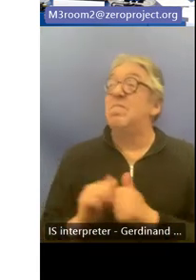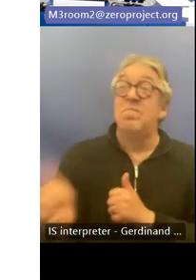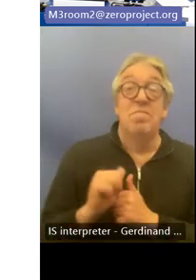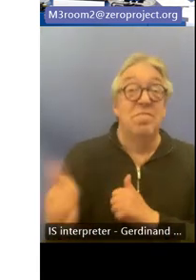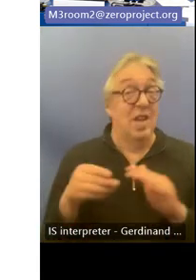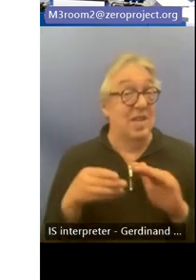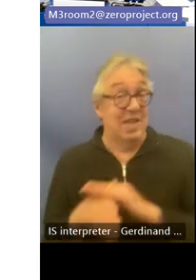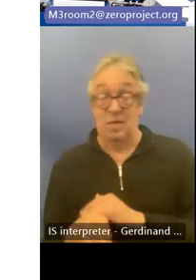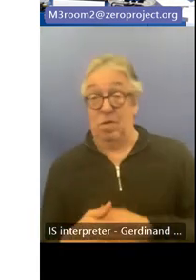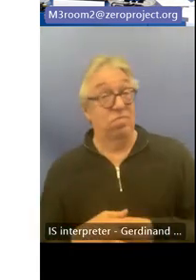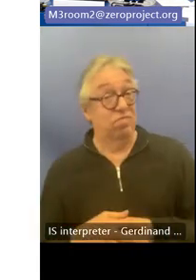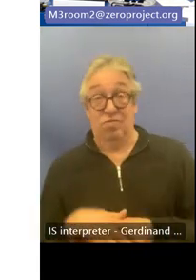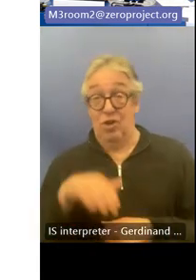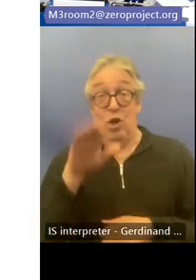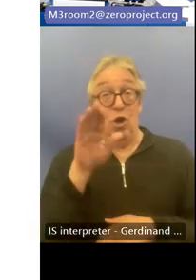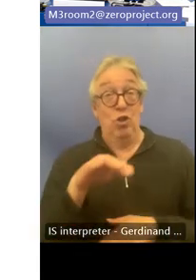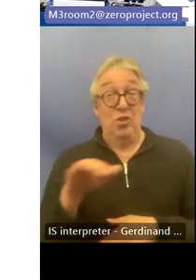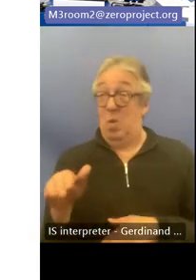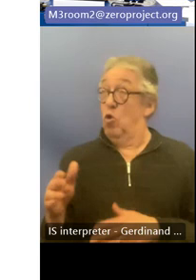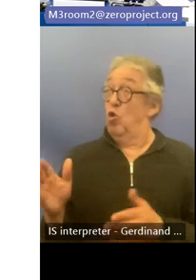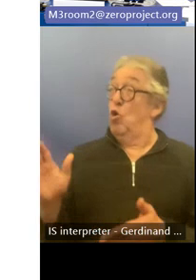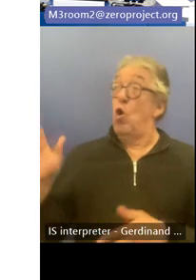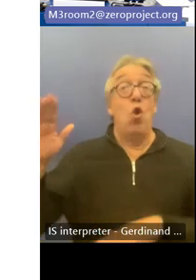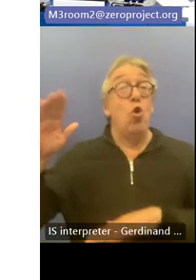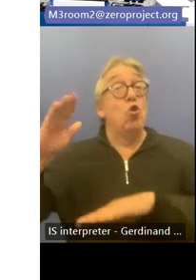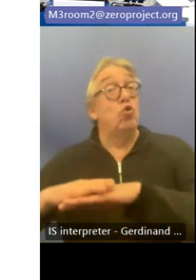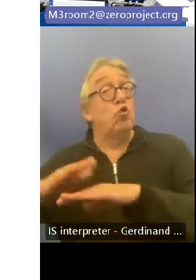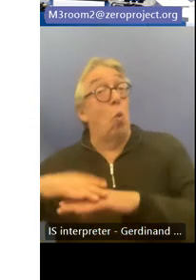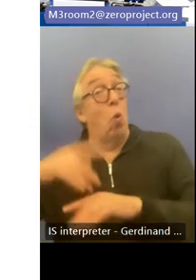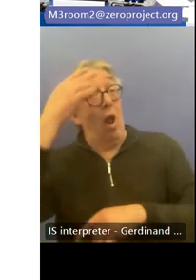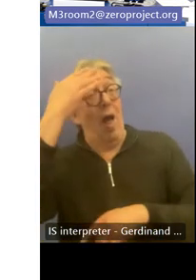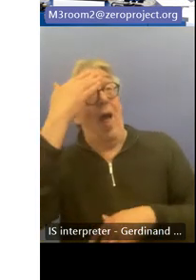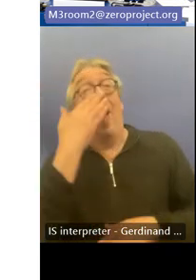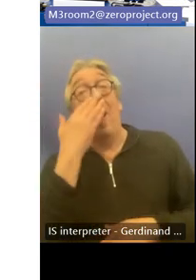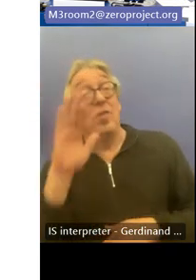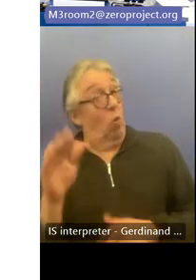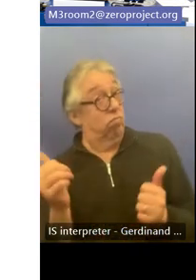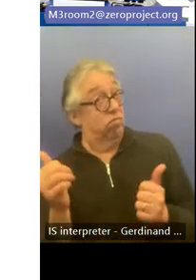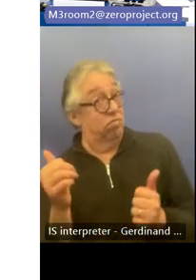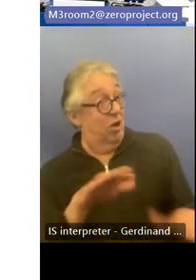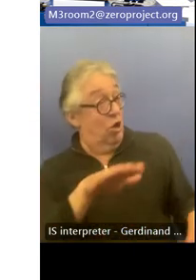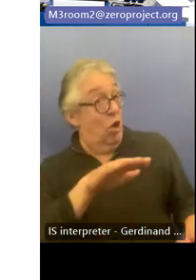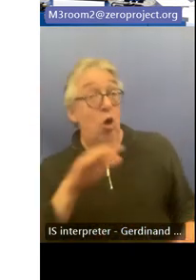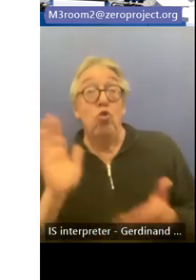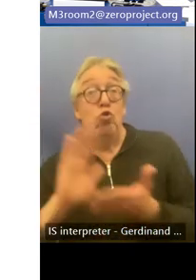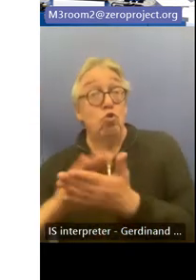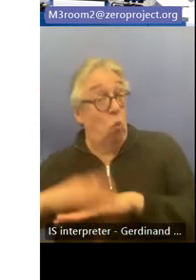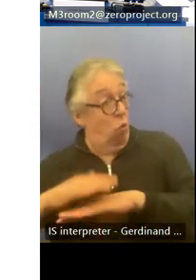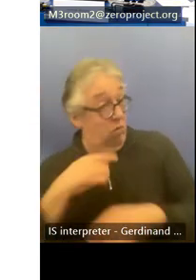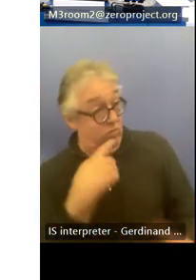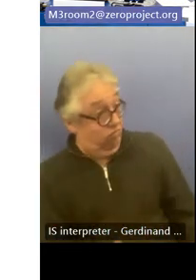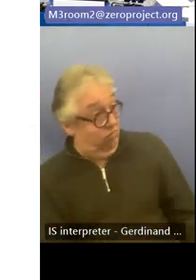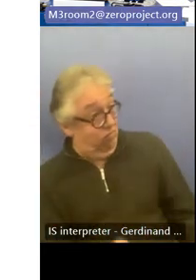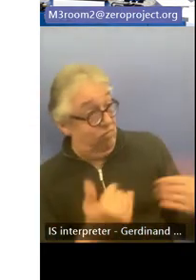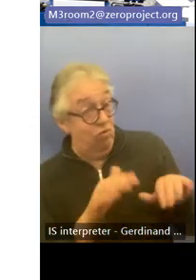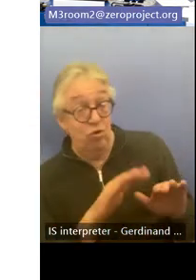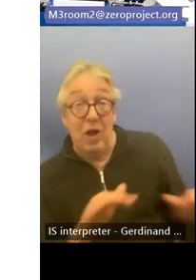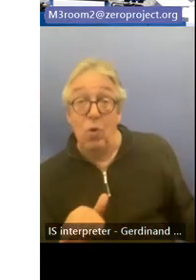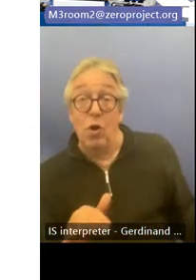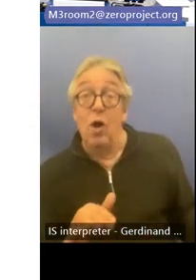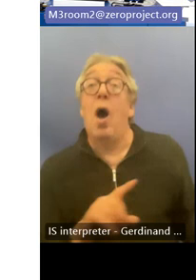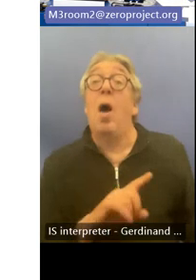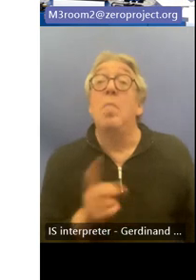the school. Even the school are really open for the inclusion. So these volunteers are really helping them to bring the children the